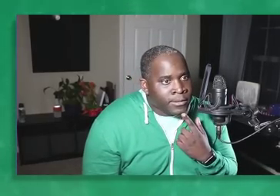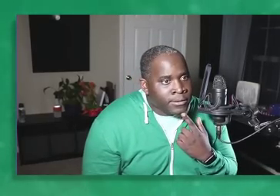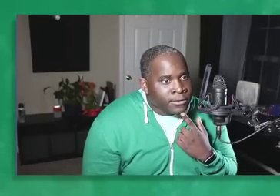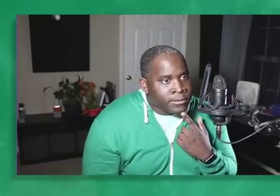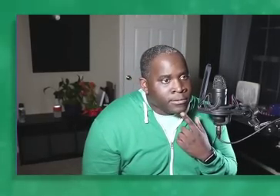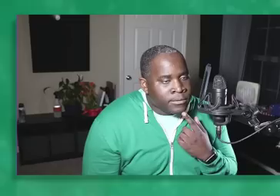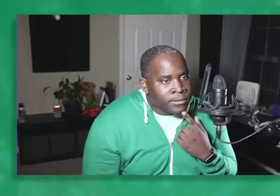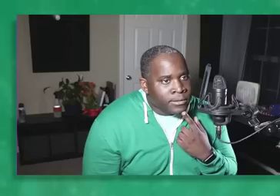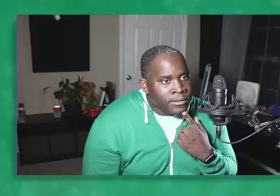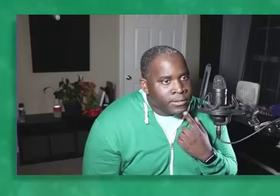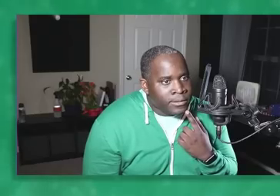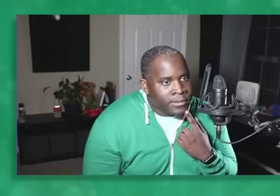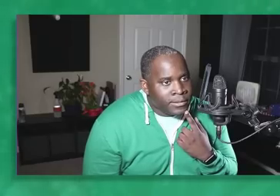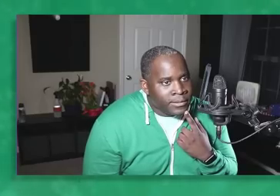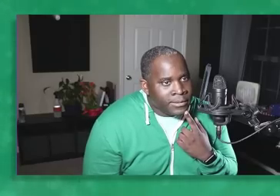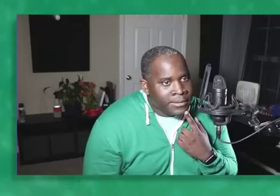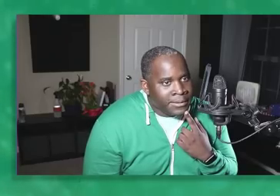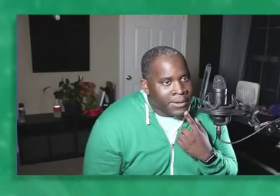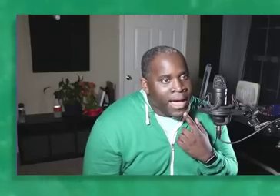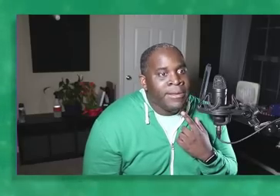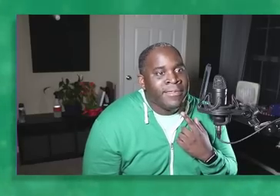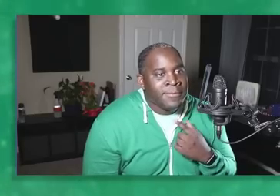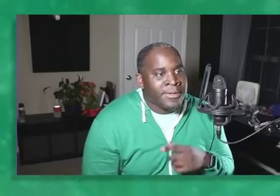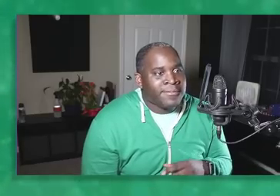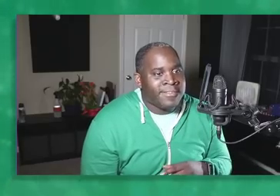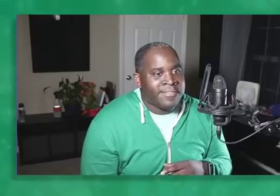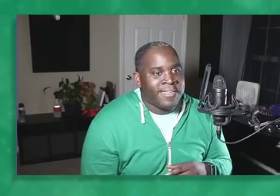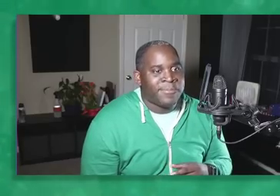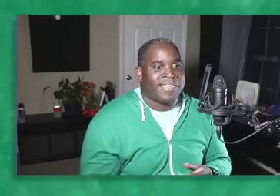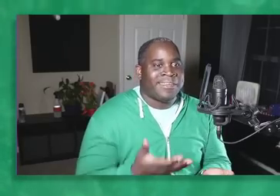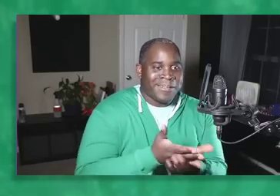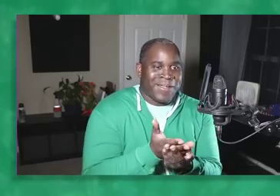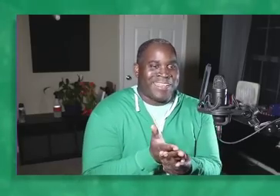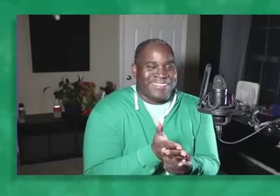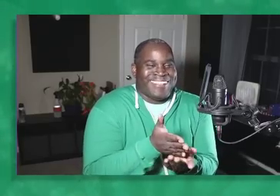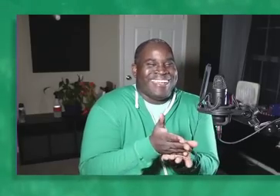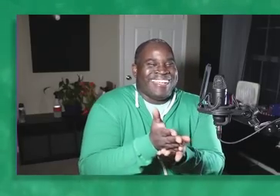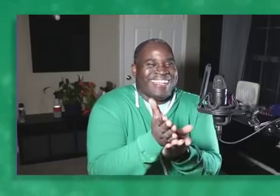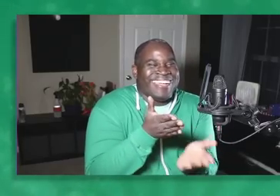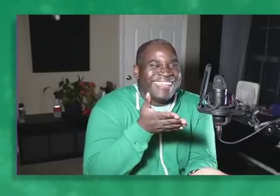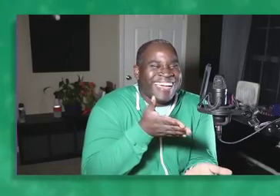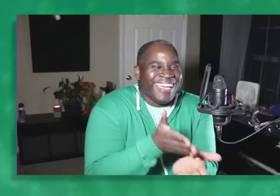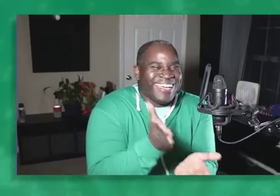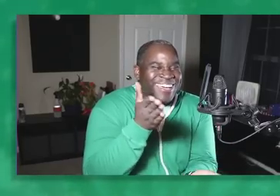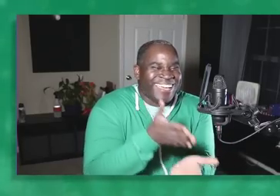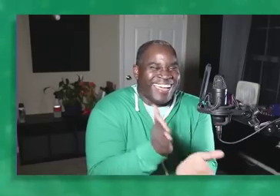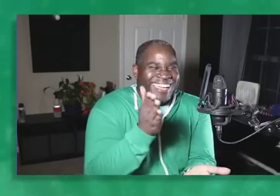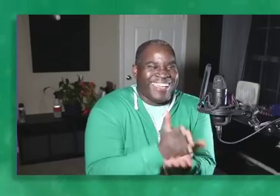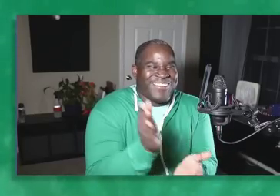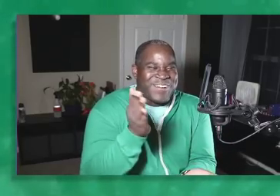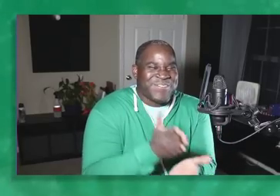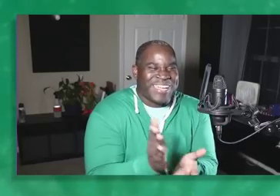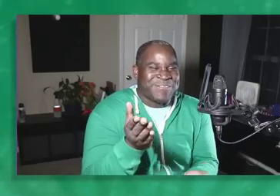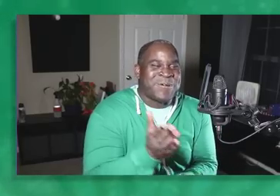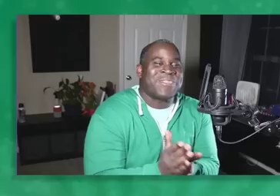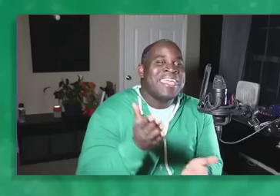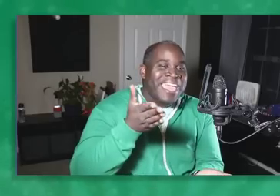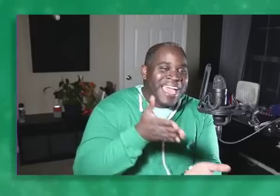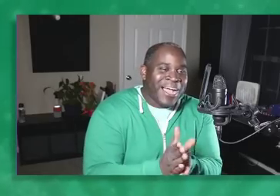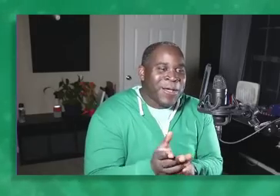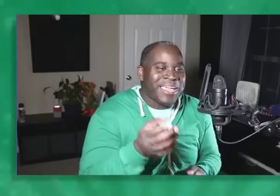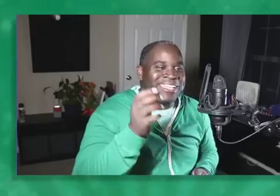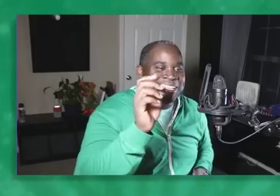How many times am I going to have to see this dumb scene? All right. Going back and